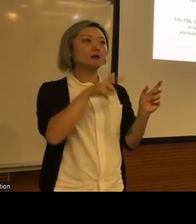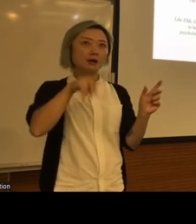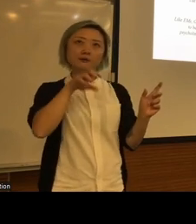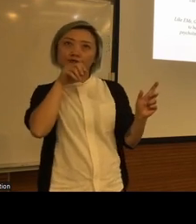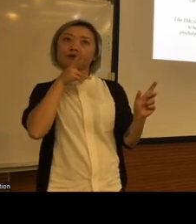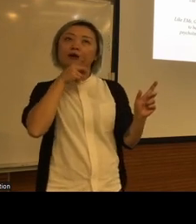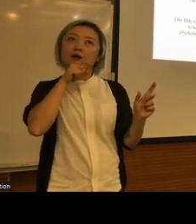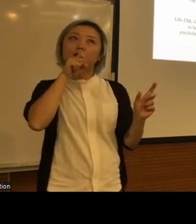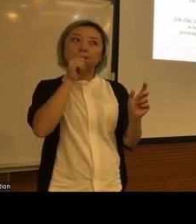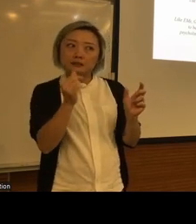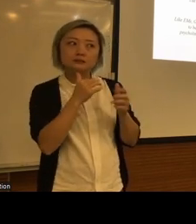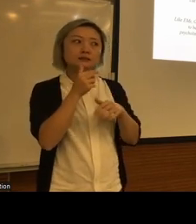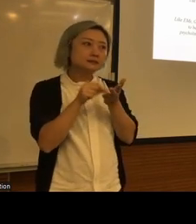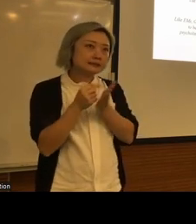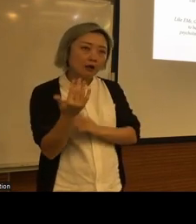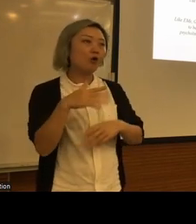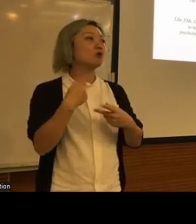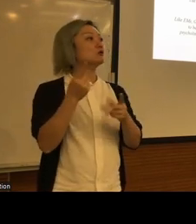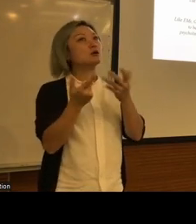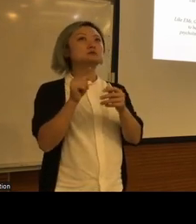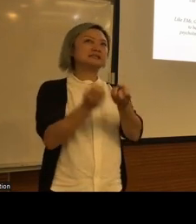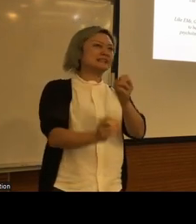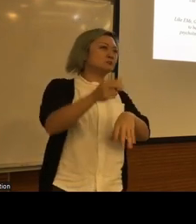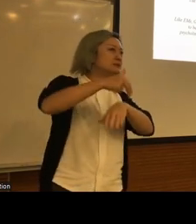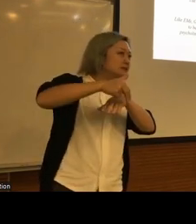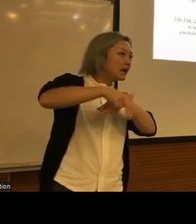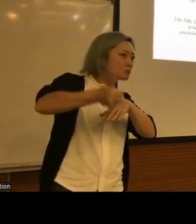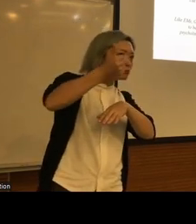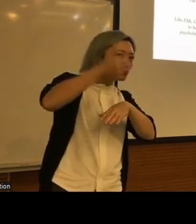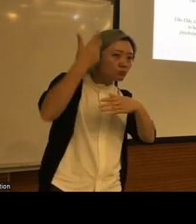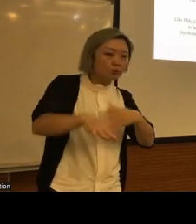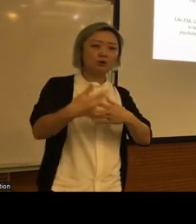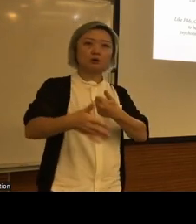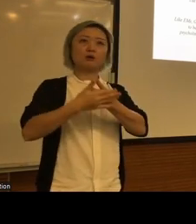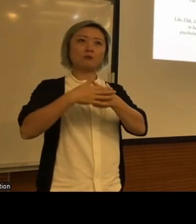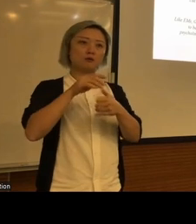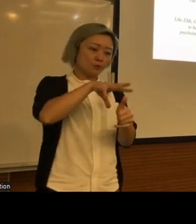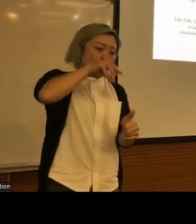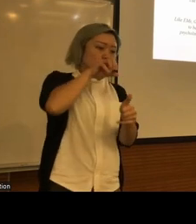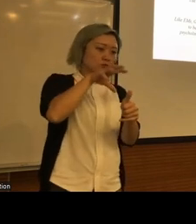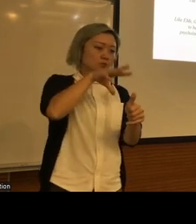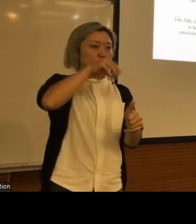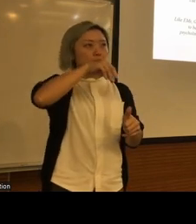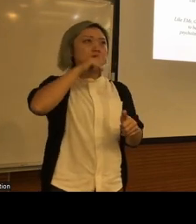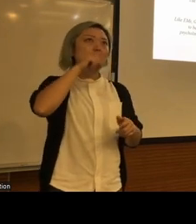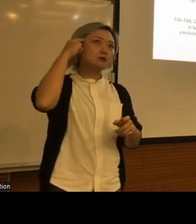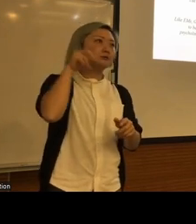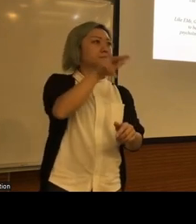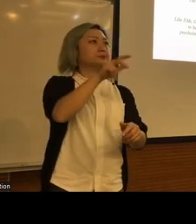design plans that will, or experimental designs that will make it possible for us to